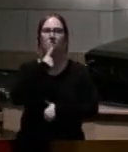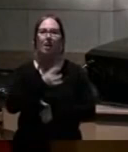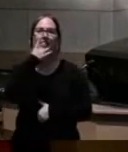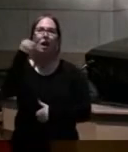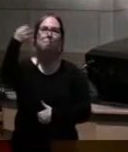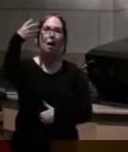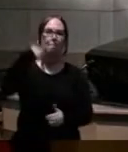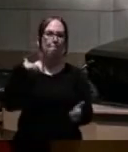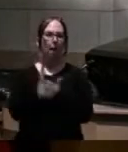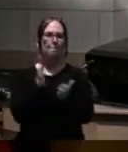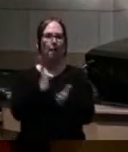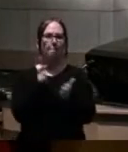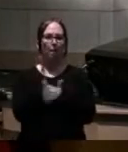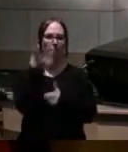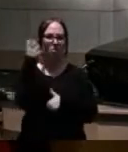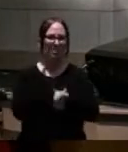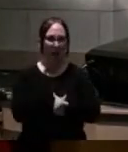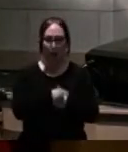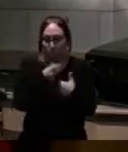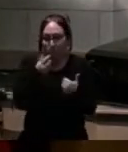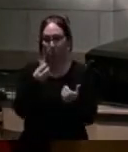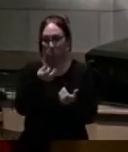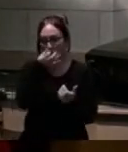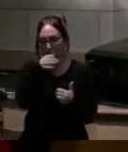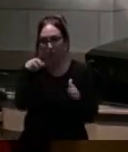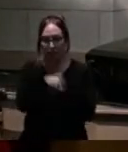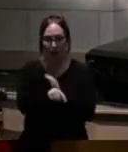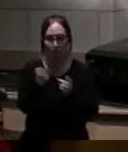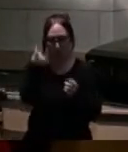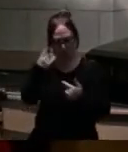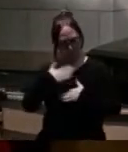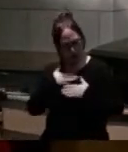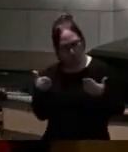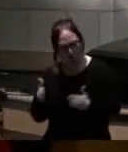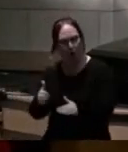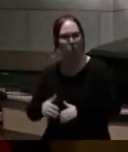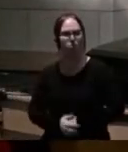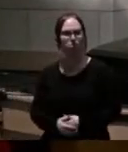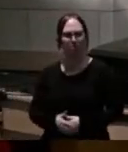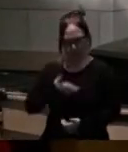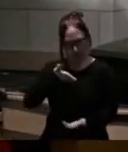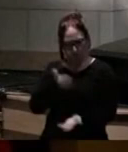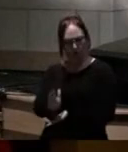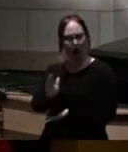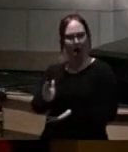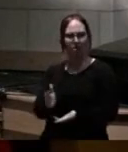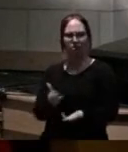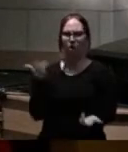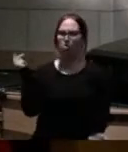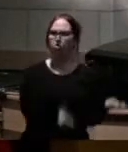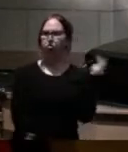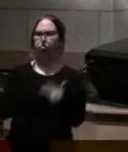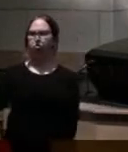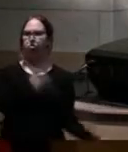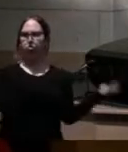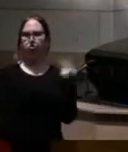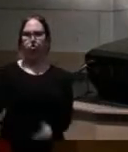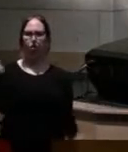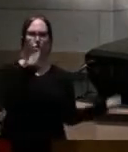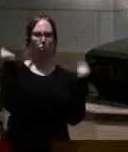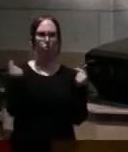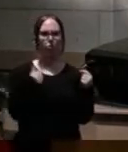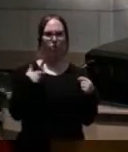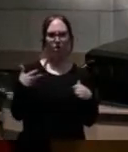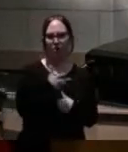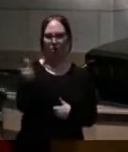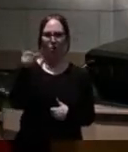there. But by God, it's my roads too. So I have every right to drive as fast as I want to, make the turns that